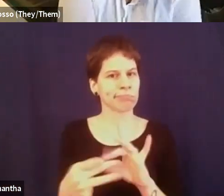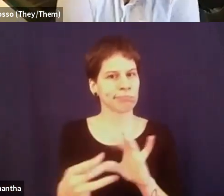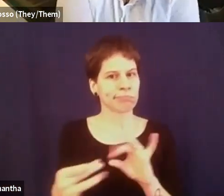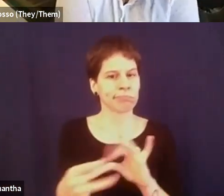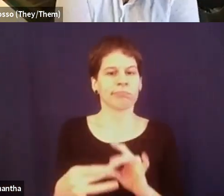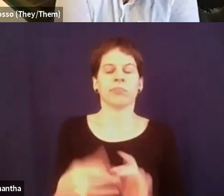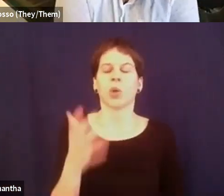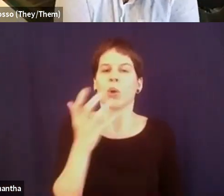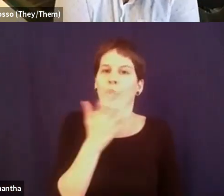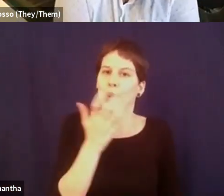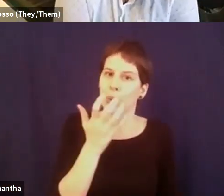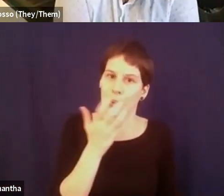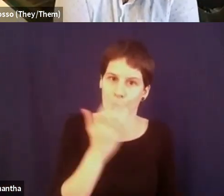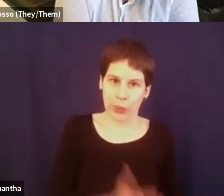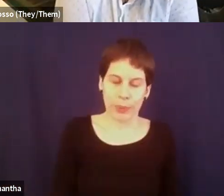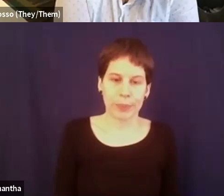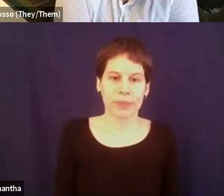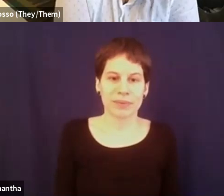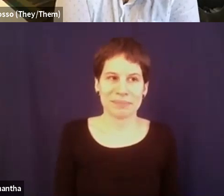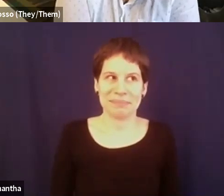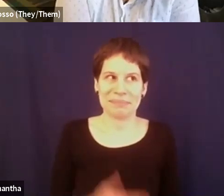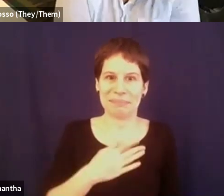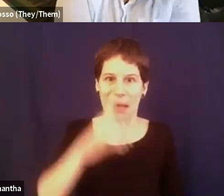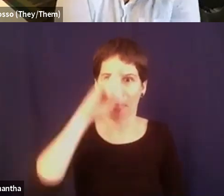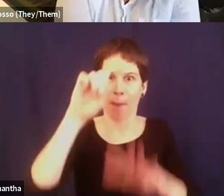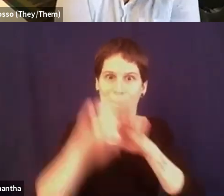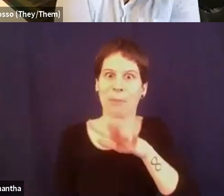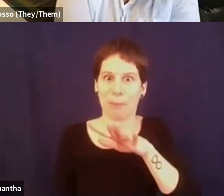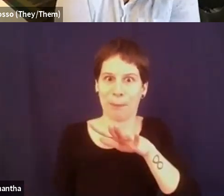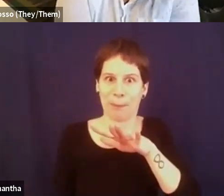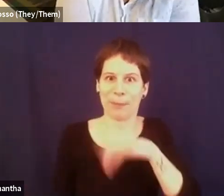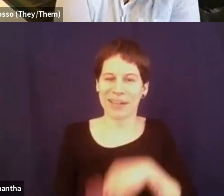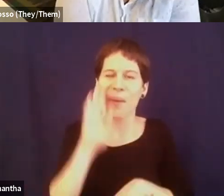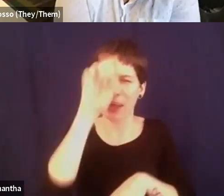wow, I just lost my train of thought. It'll come back to me, sorry.